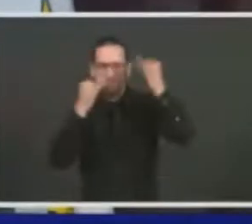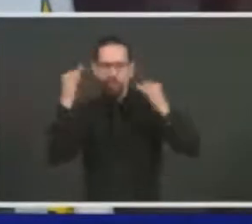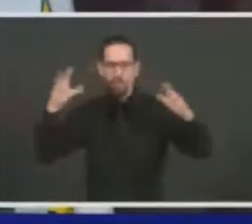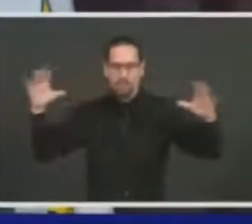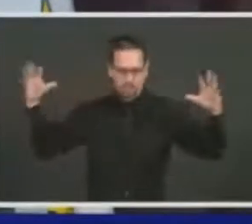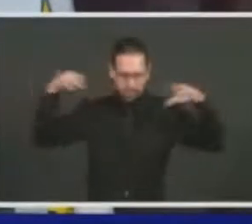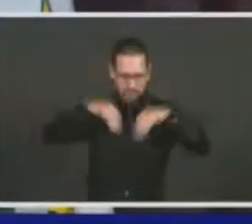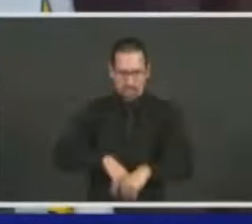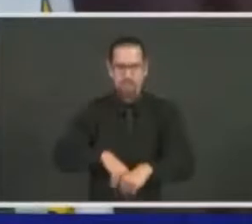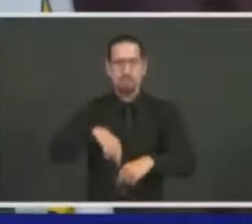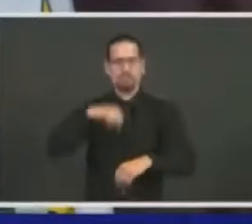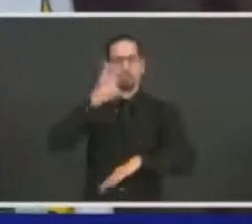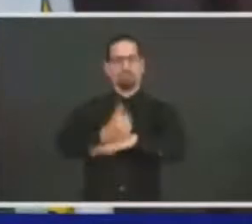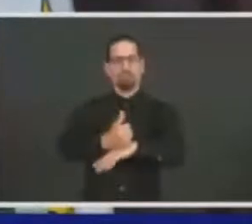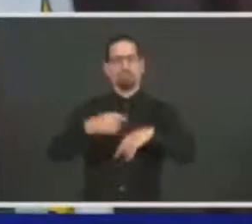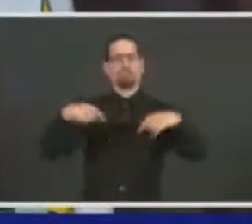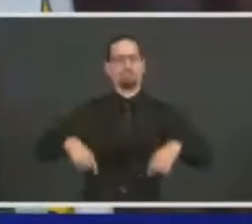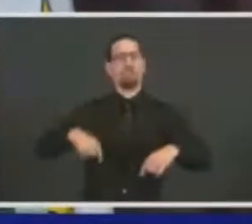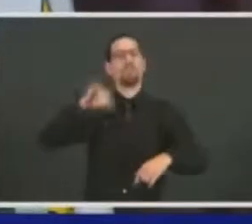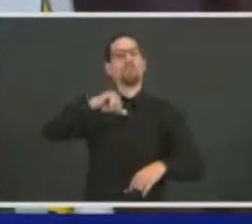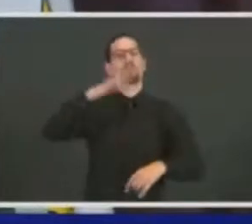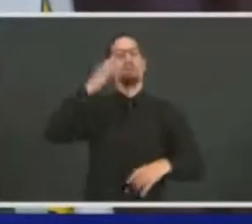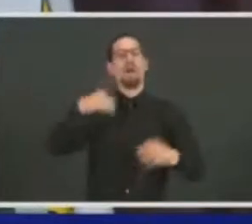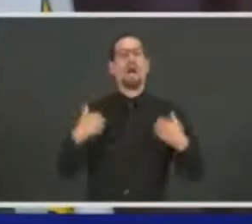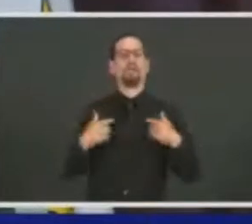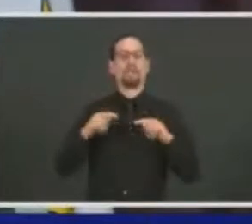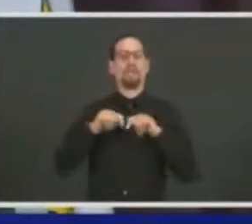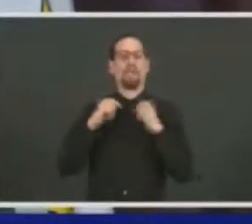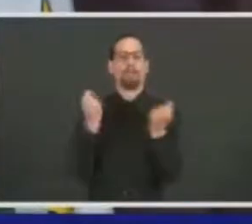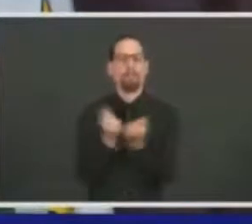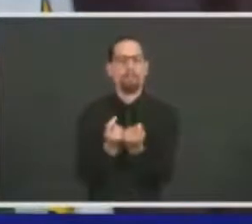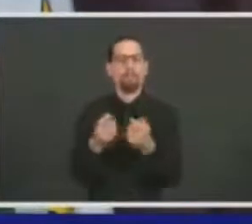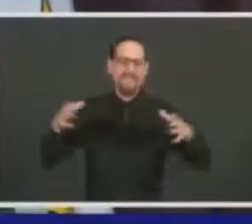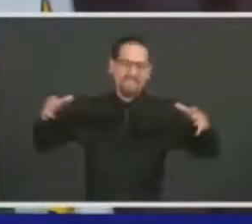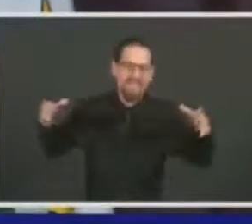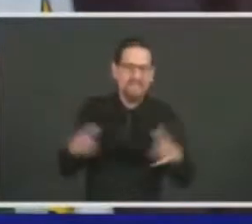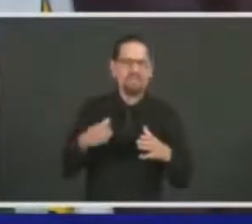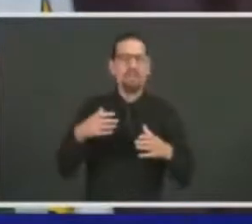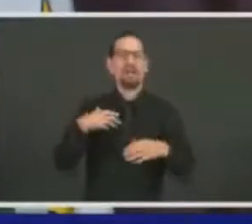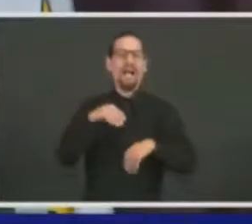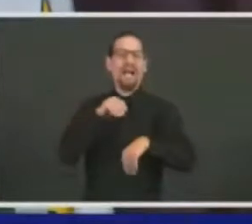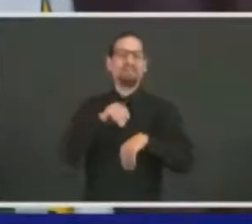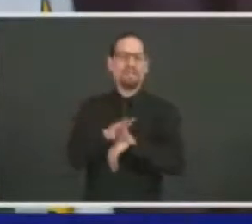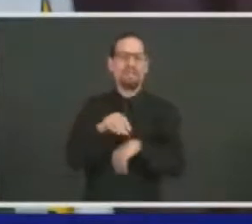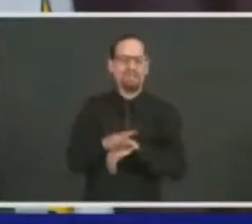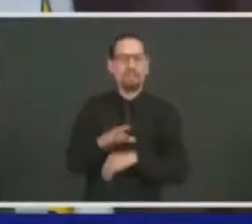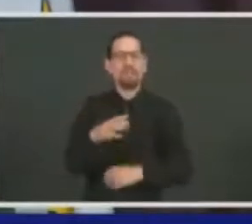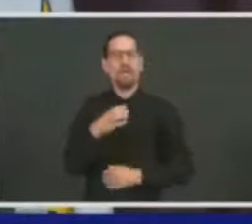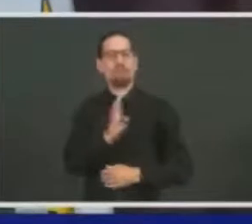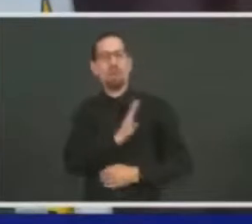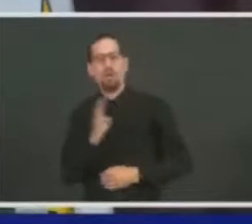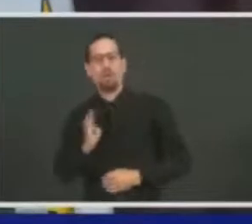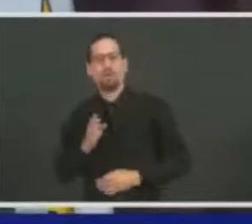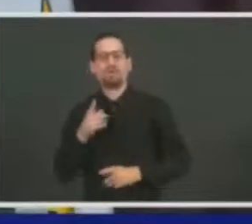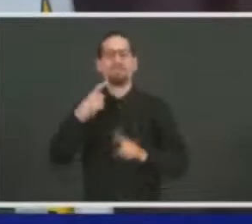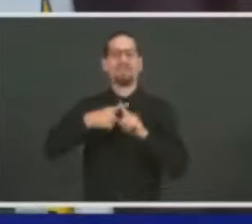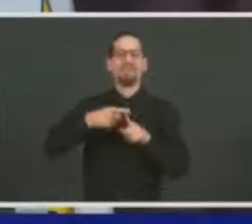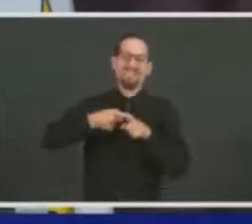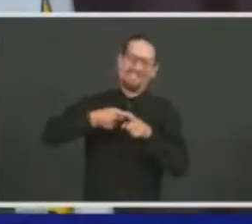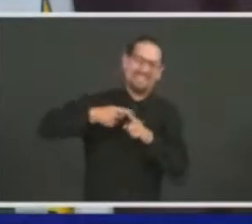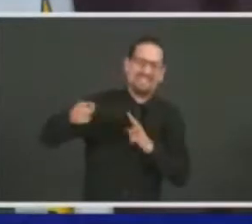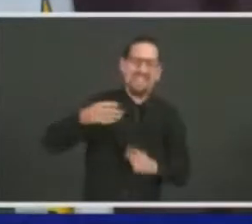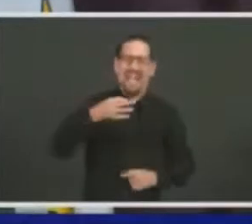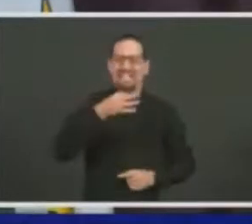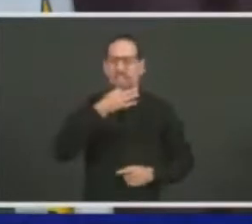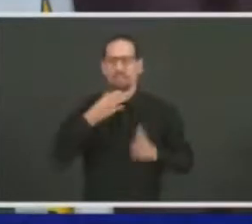together a advisory board of experts to help us just around schools.